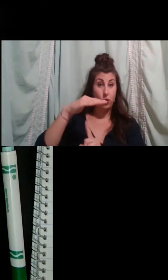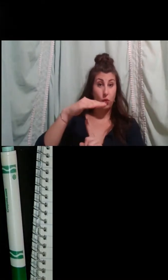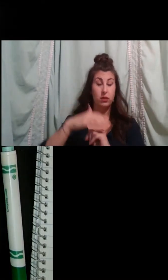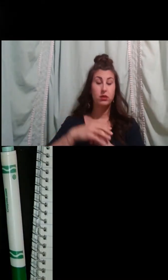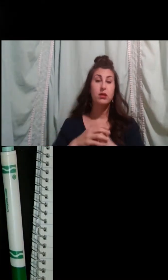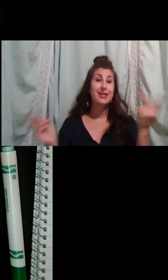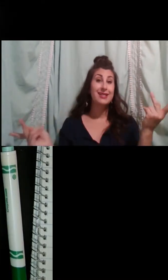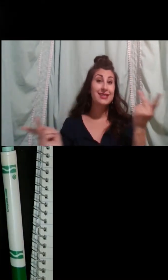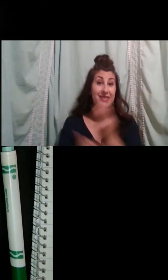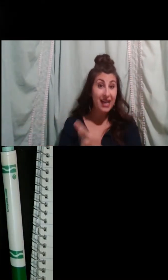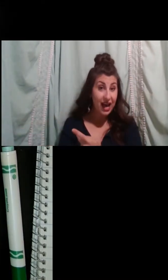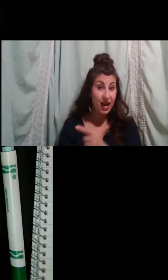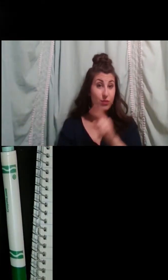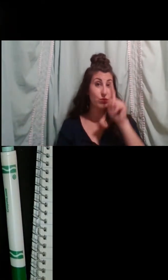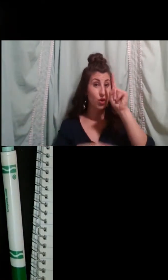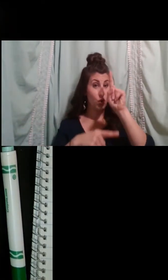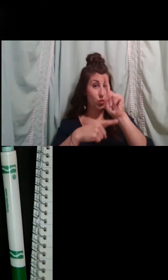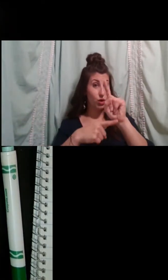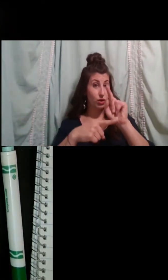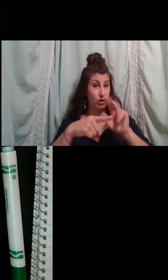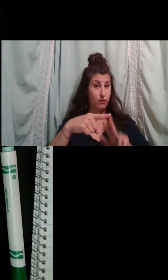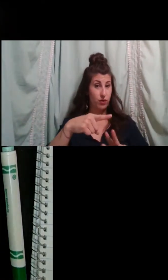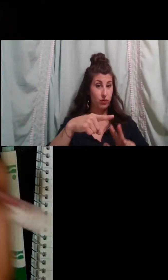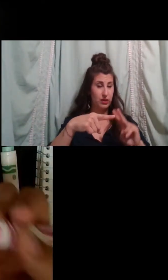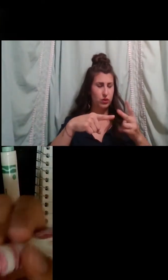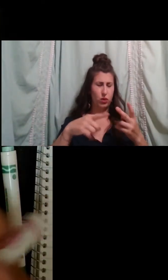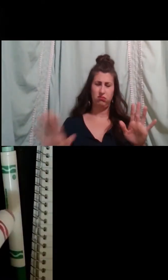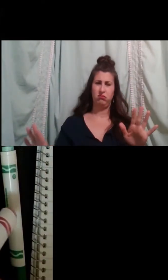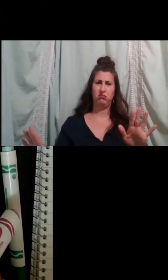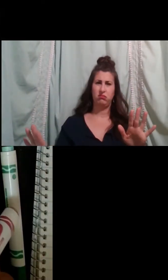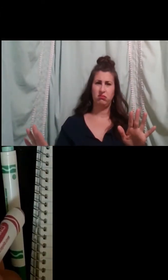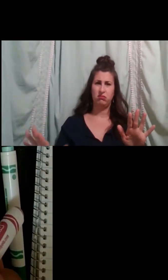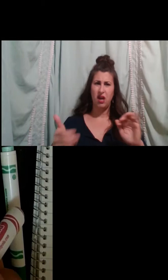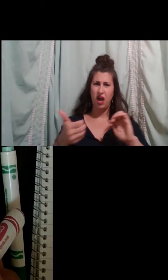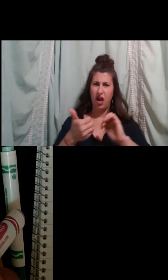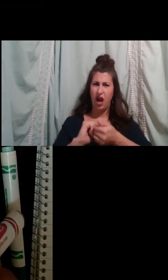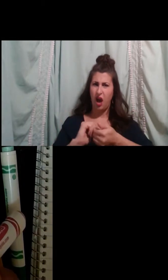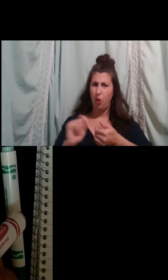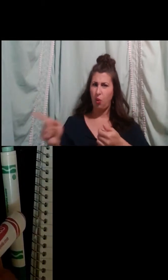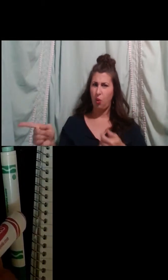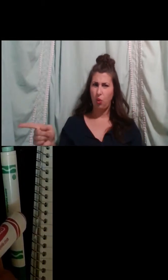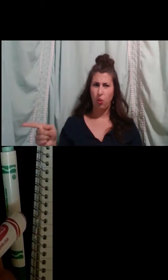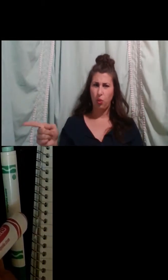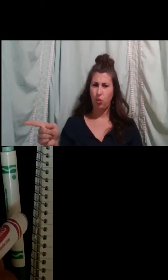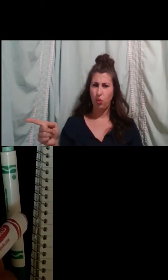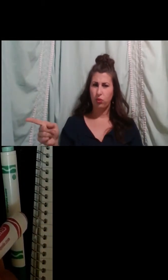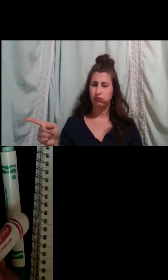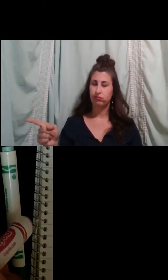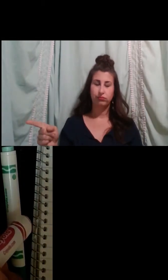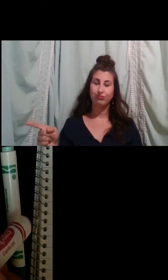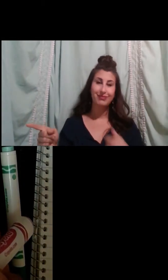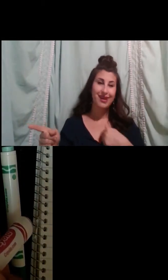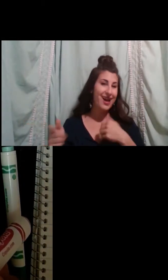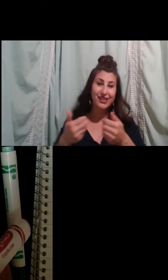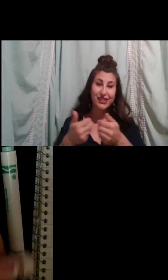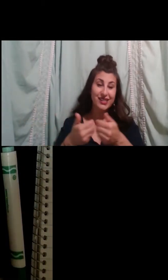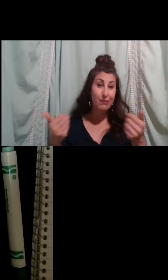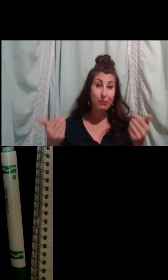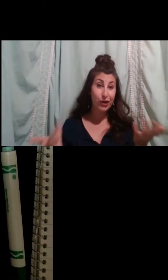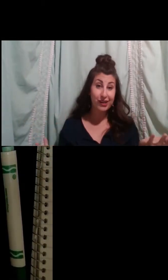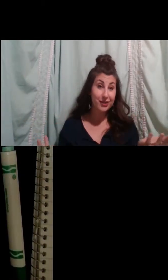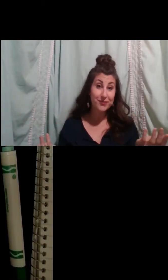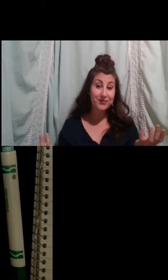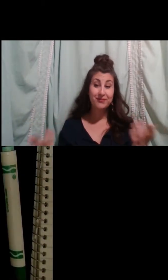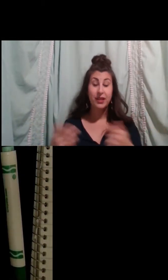1 times 1 over 3 squared. Whoa, how did we get that? Well, all I did was separate it.